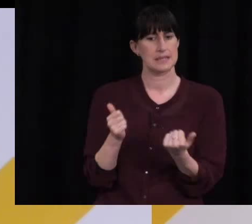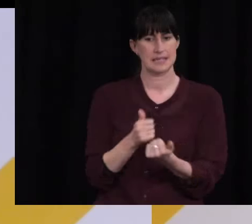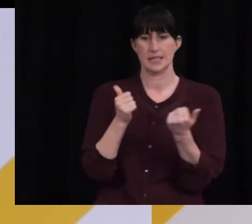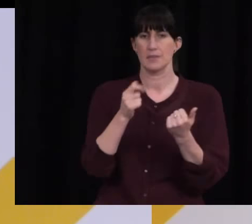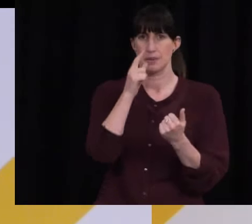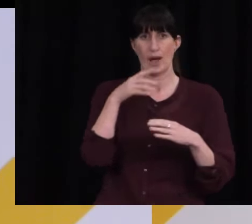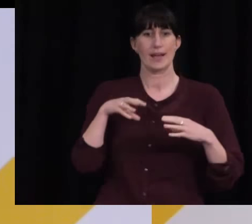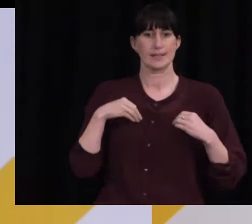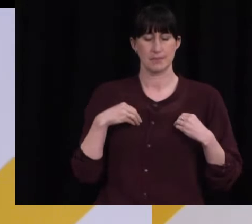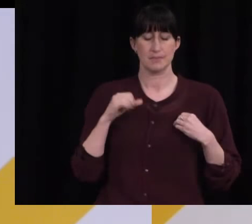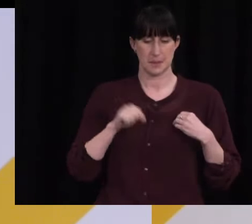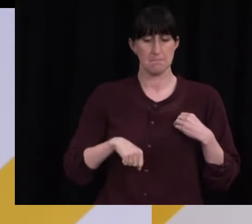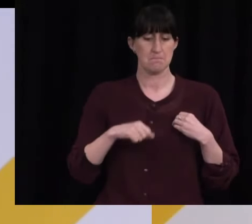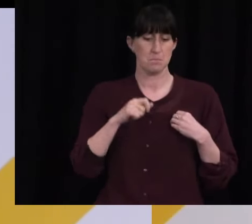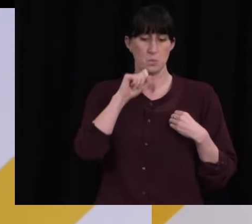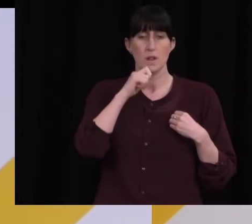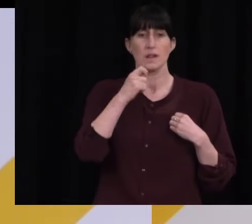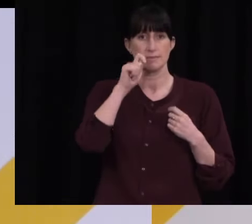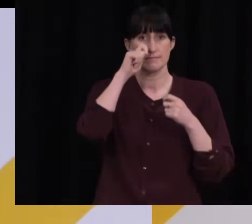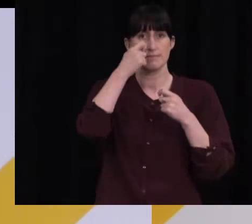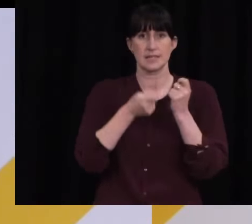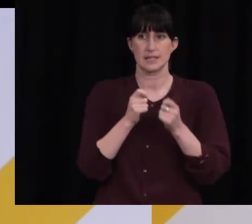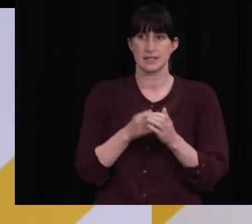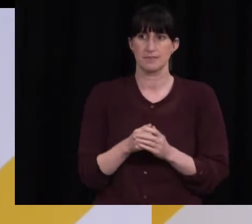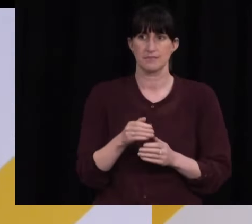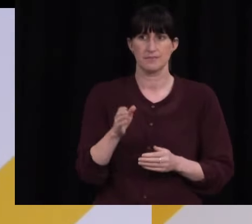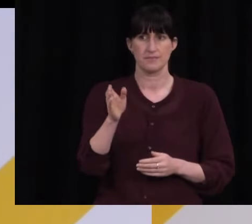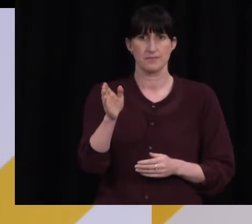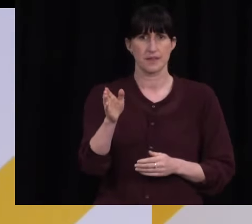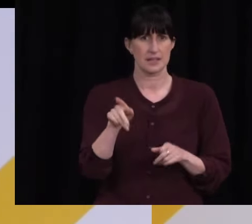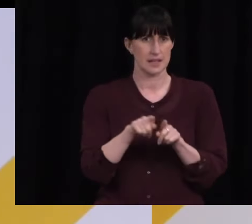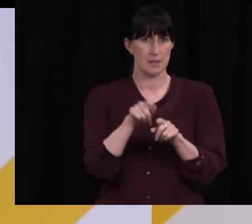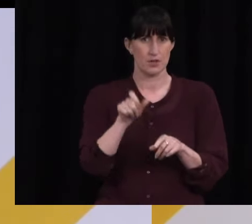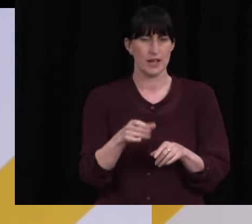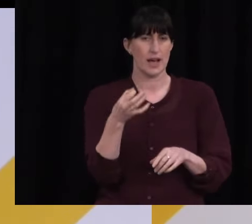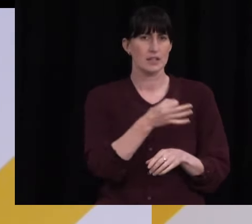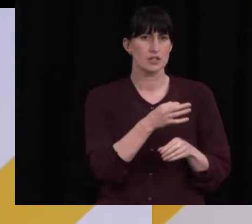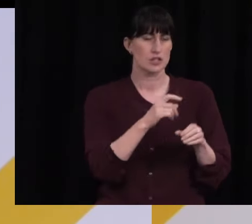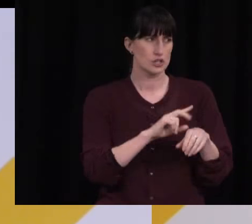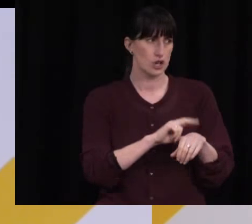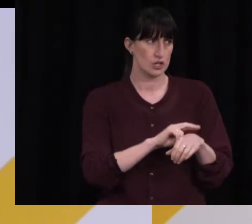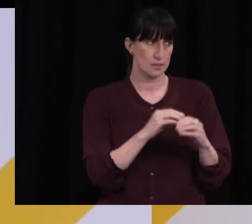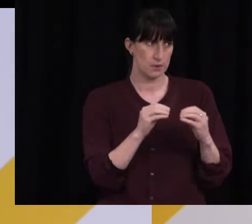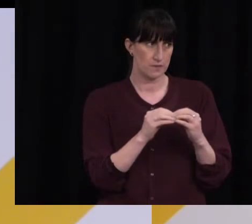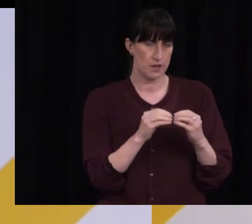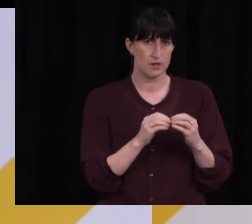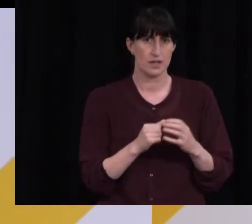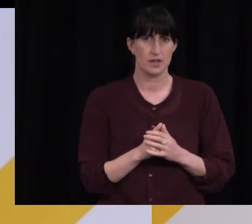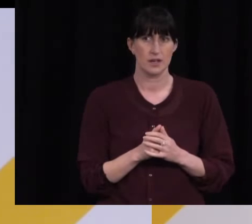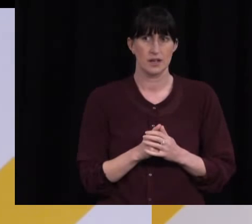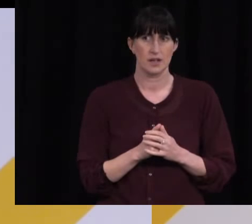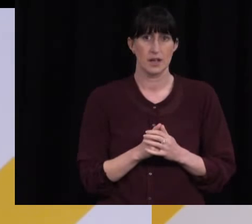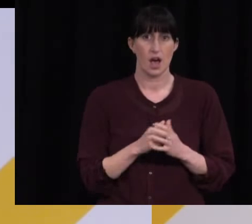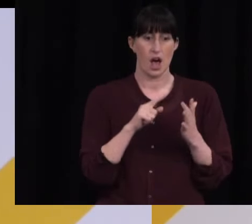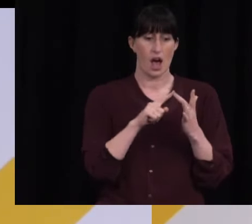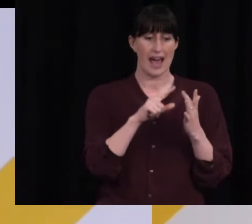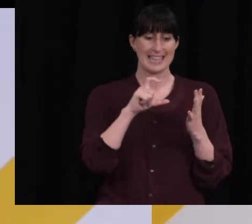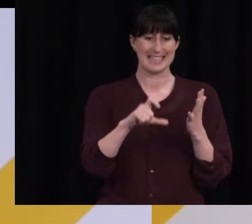the offer of a test. Quickly, another question for you, Dr. Bloomfield. What's being done to remedy the shortage of ICU nurses in New